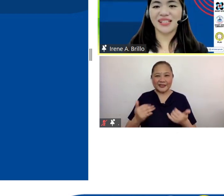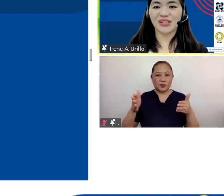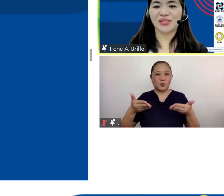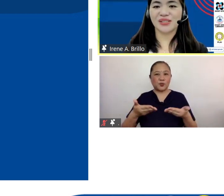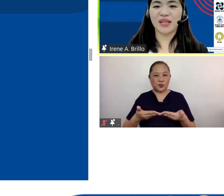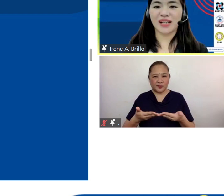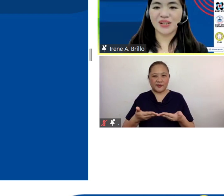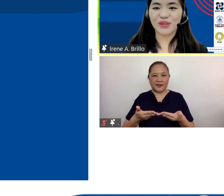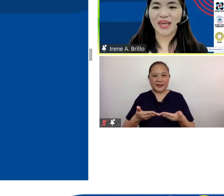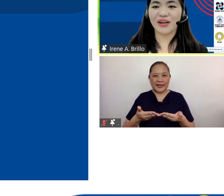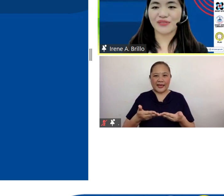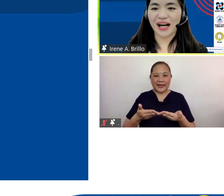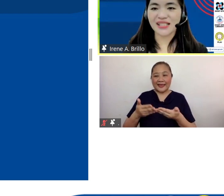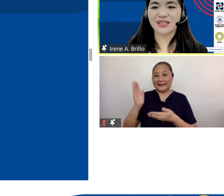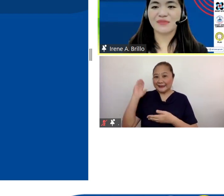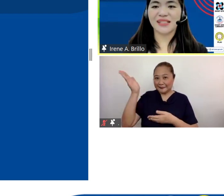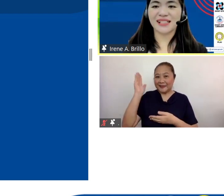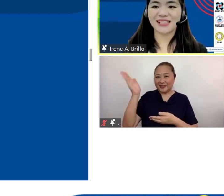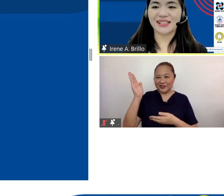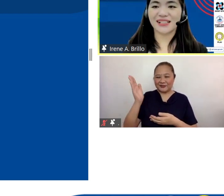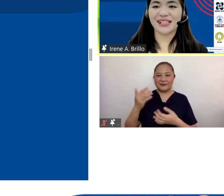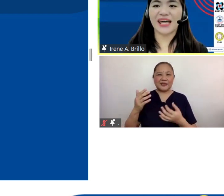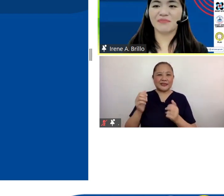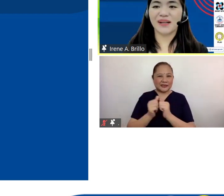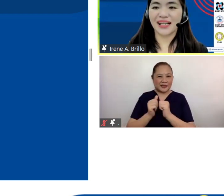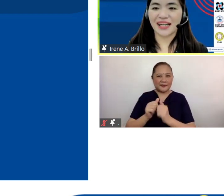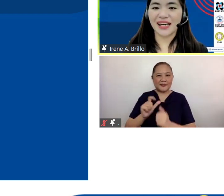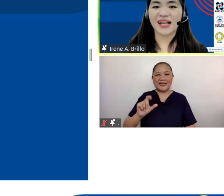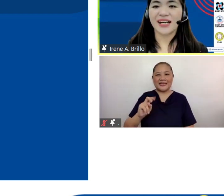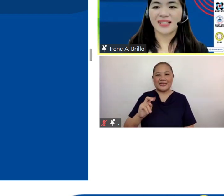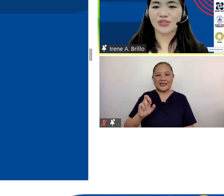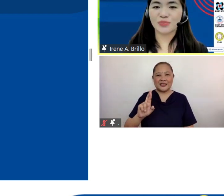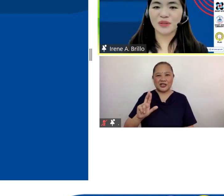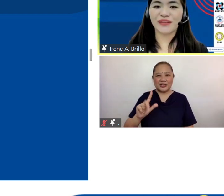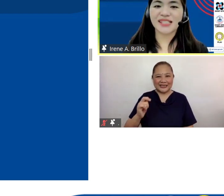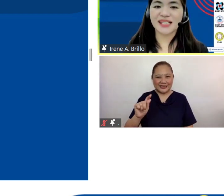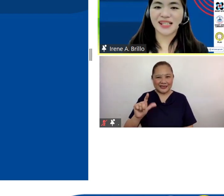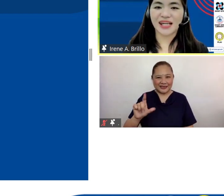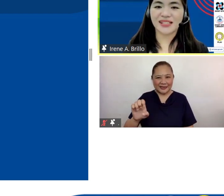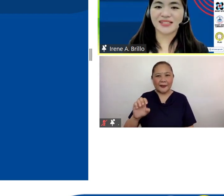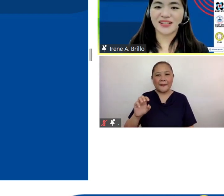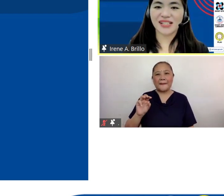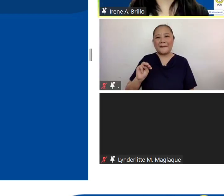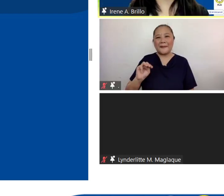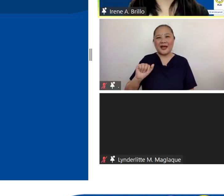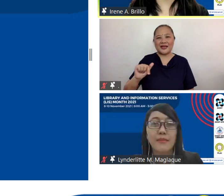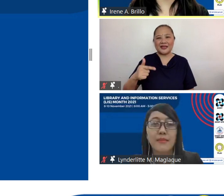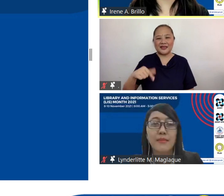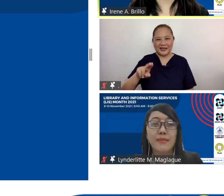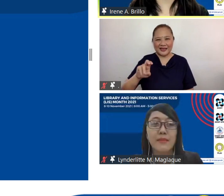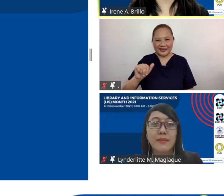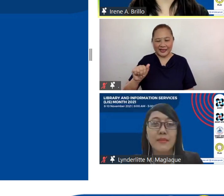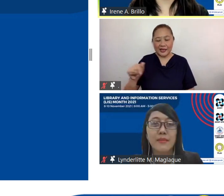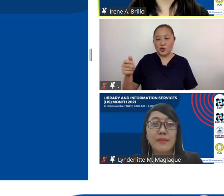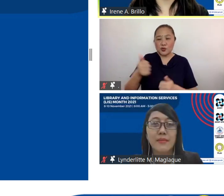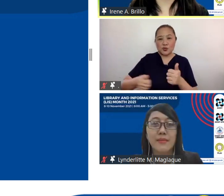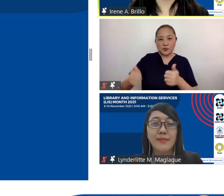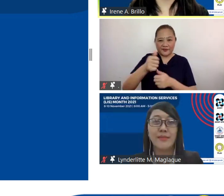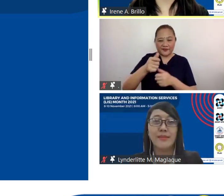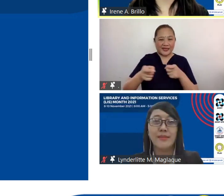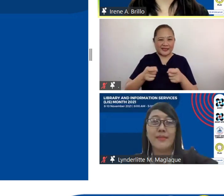our keynote speaker, we have with us Ms. Linderlit M. Maglake, the Supervising Science Research Specialist and